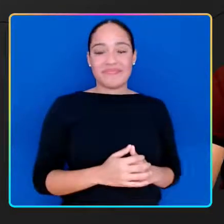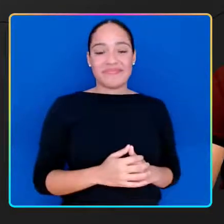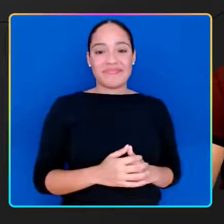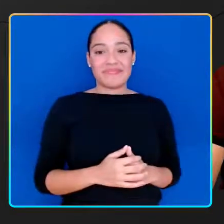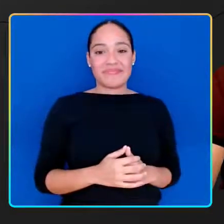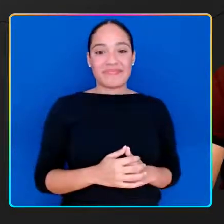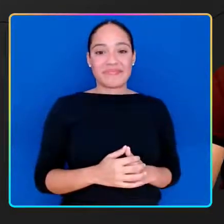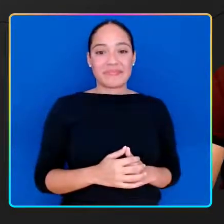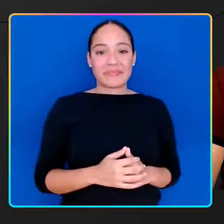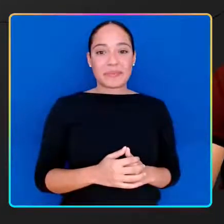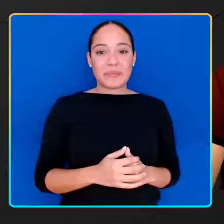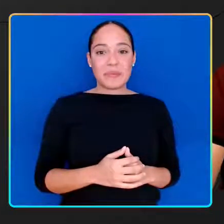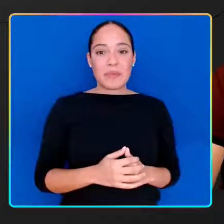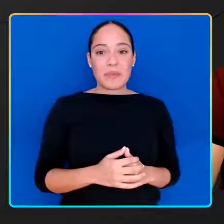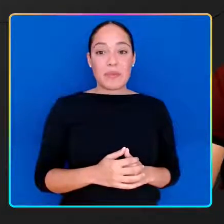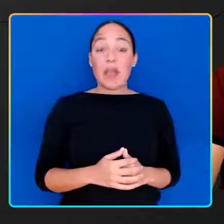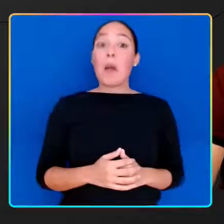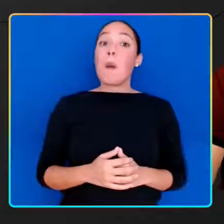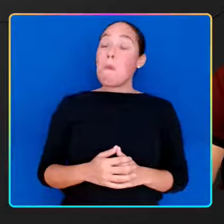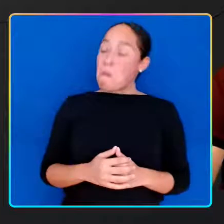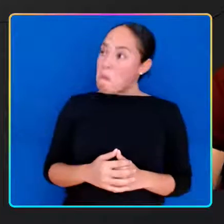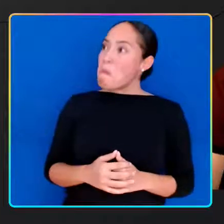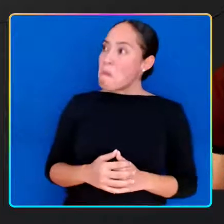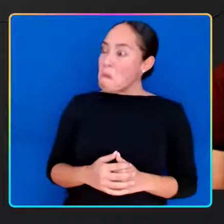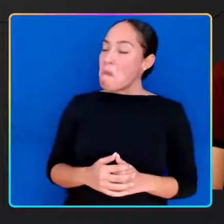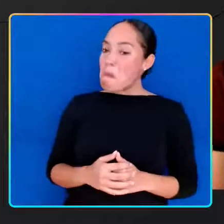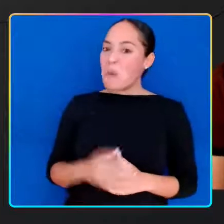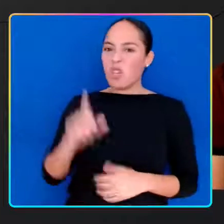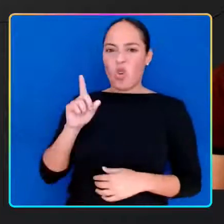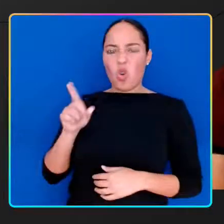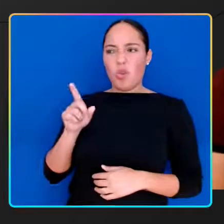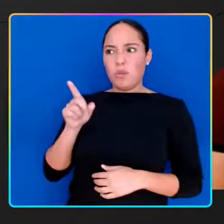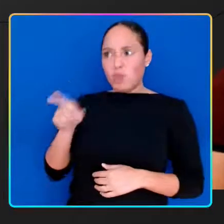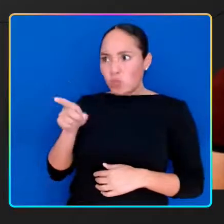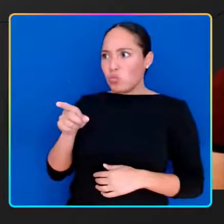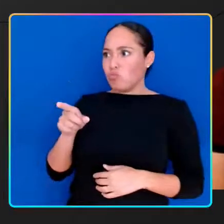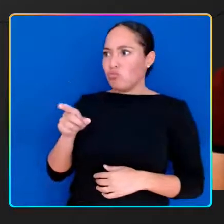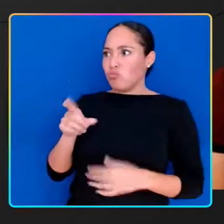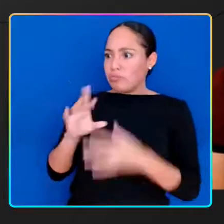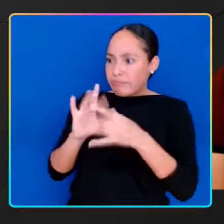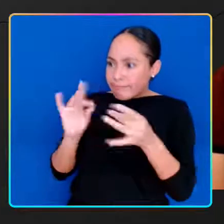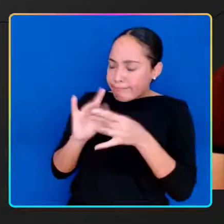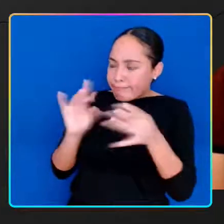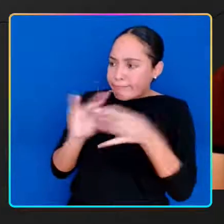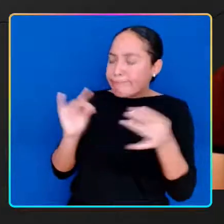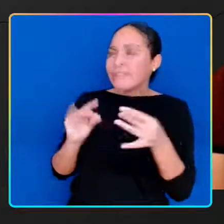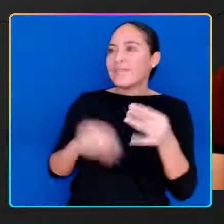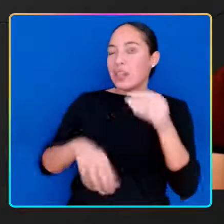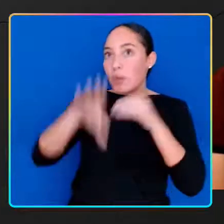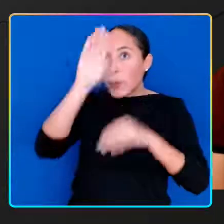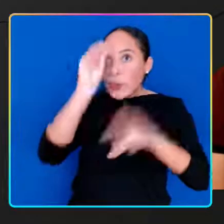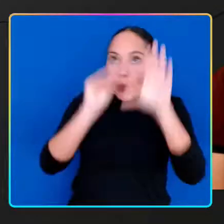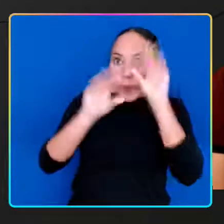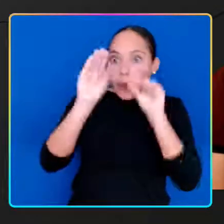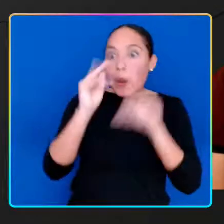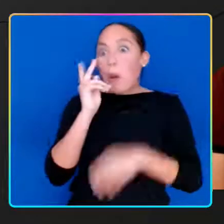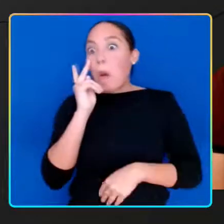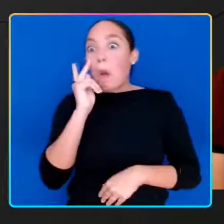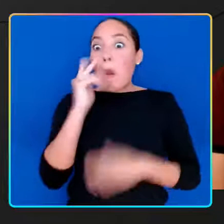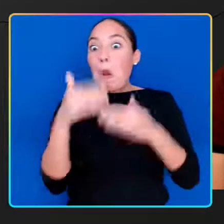part of that kind of? Is it a part of your job, or is it something that you actually find incredible value from